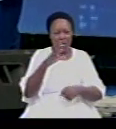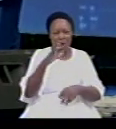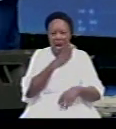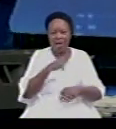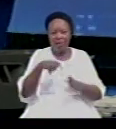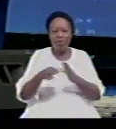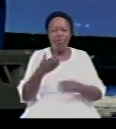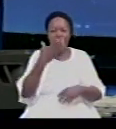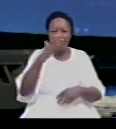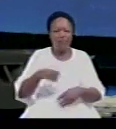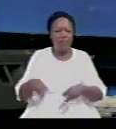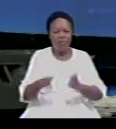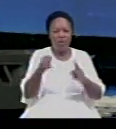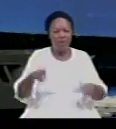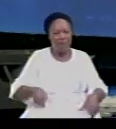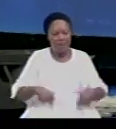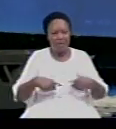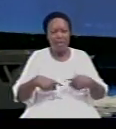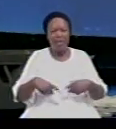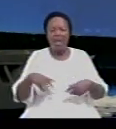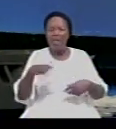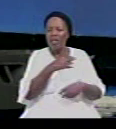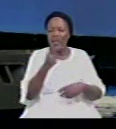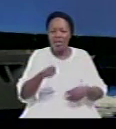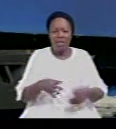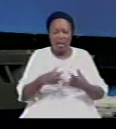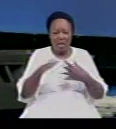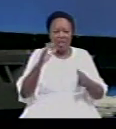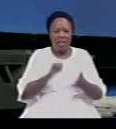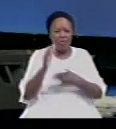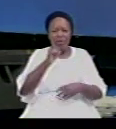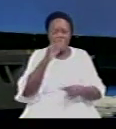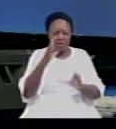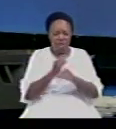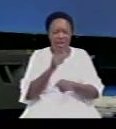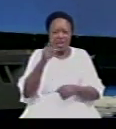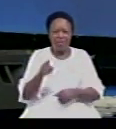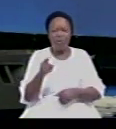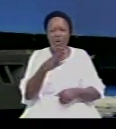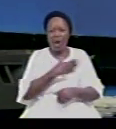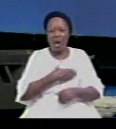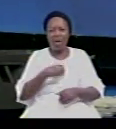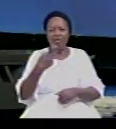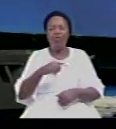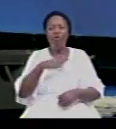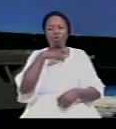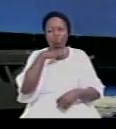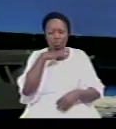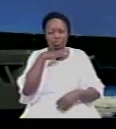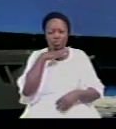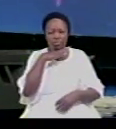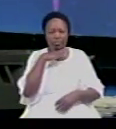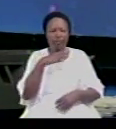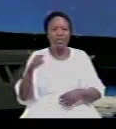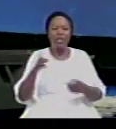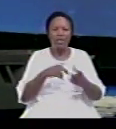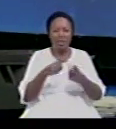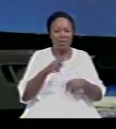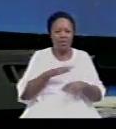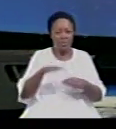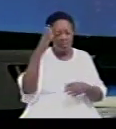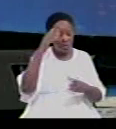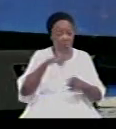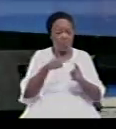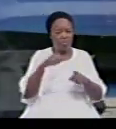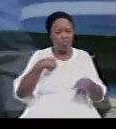crime, the gate that will not take you and your corruption. You know, when we go to church, we